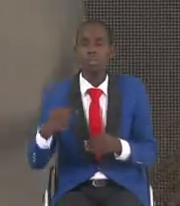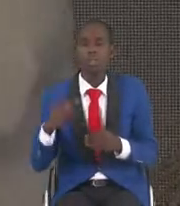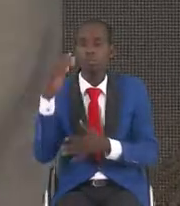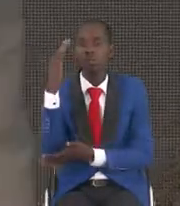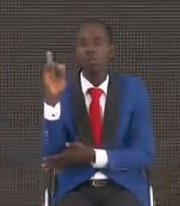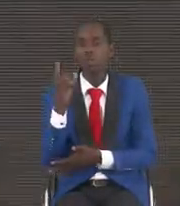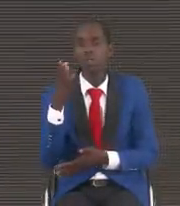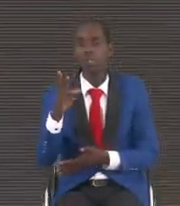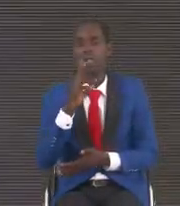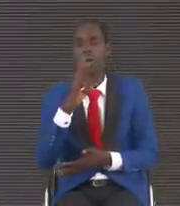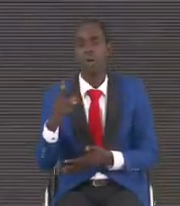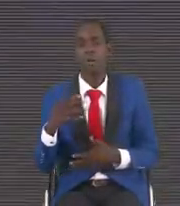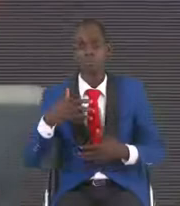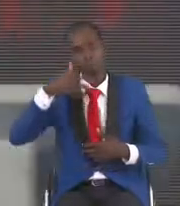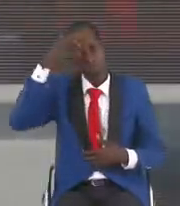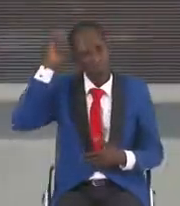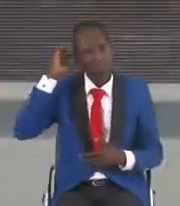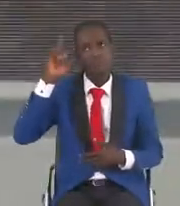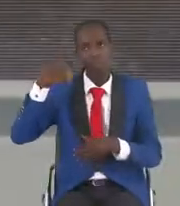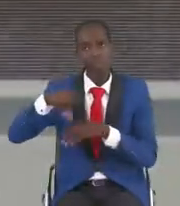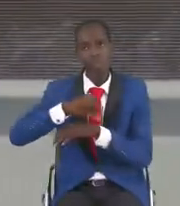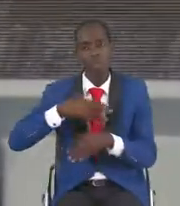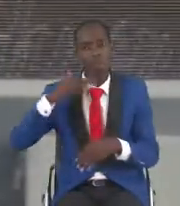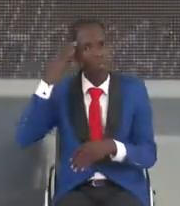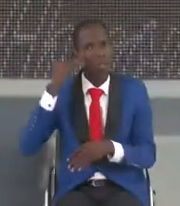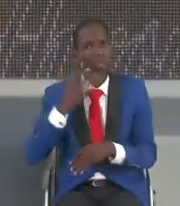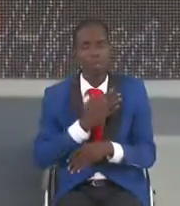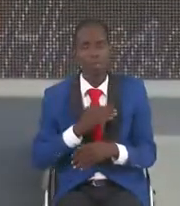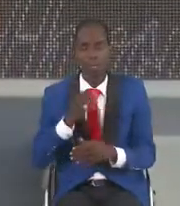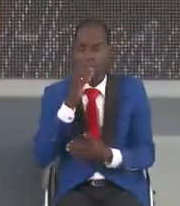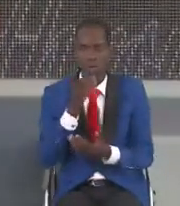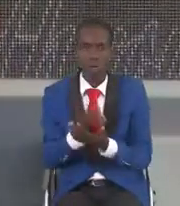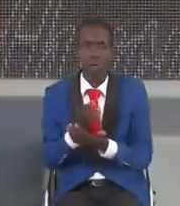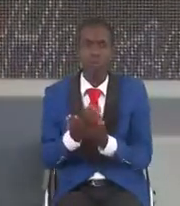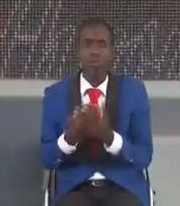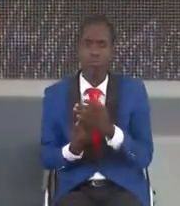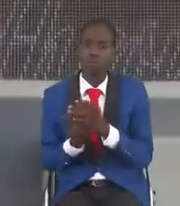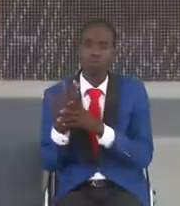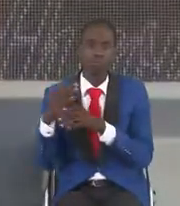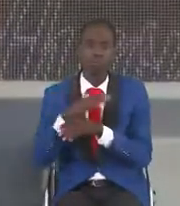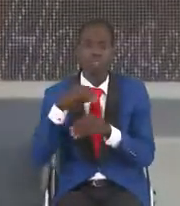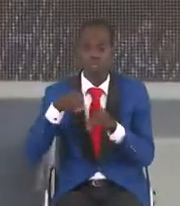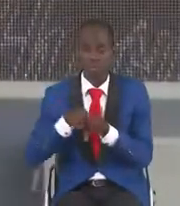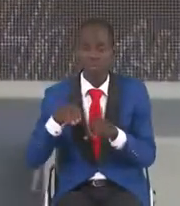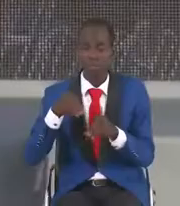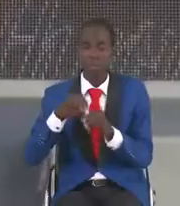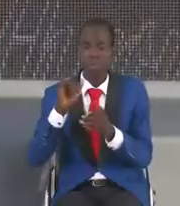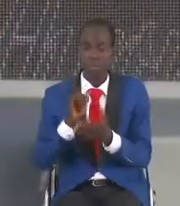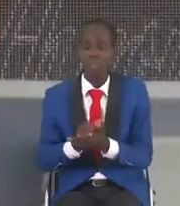He said, thou anointest my head, and my cup runneth over. Even in that wilderness, and it